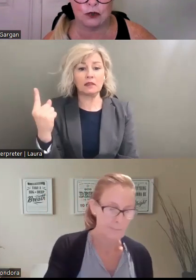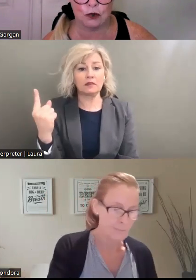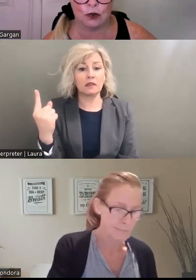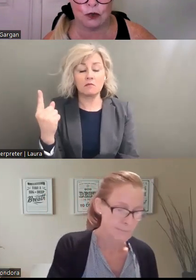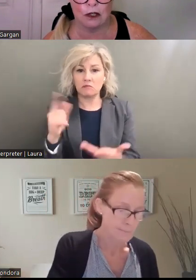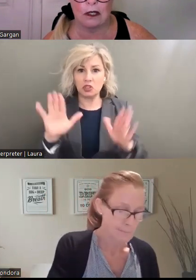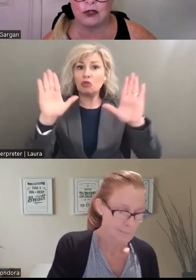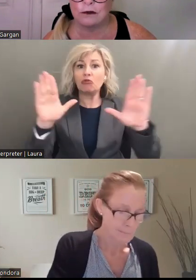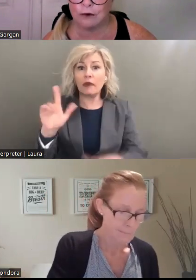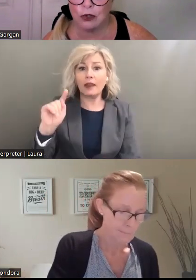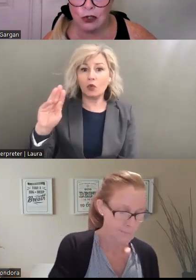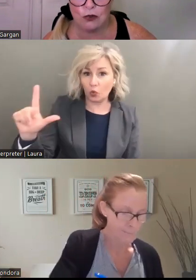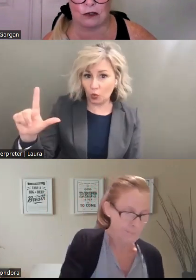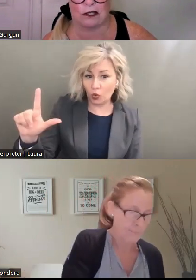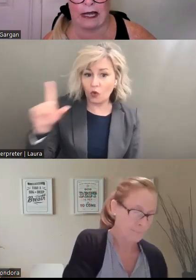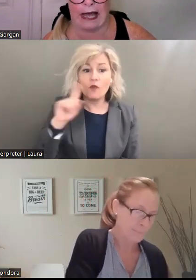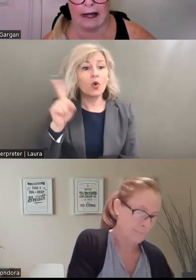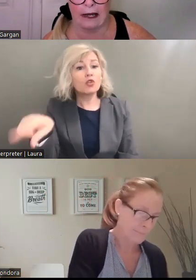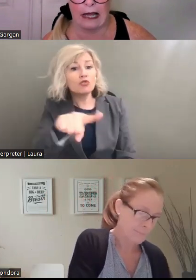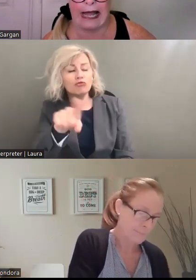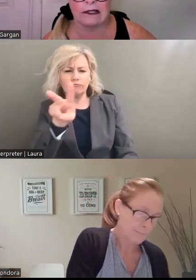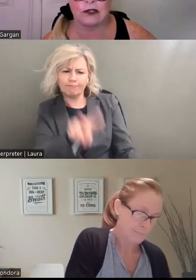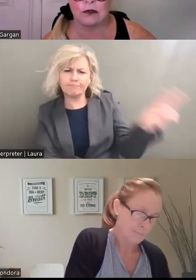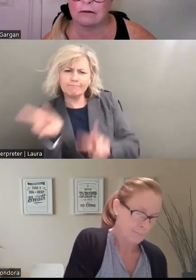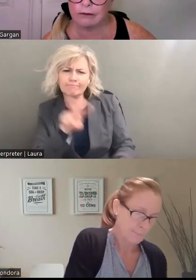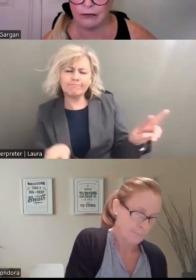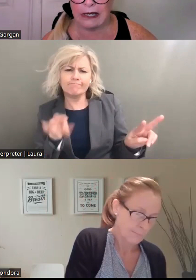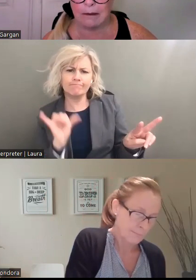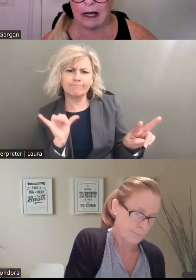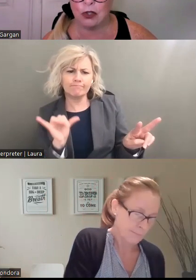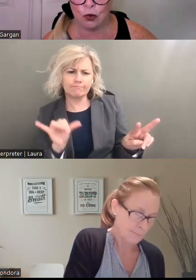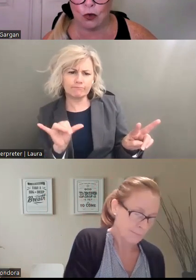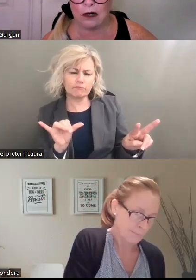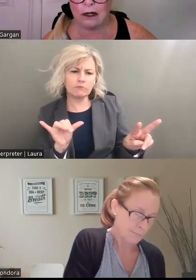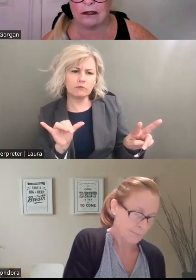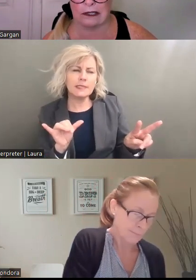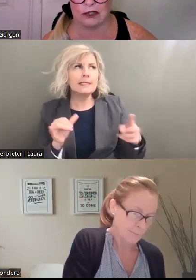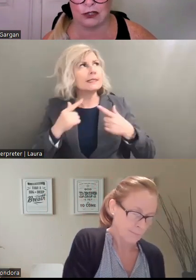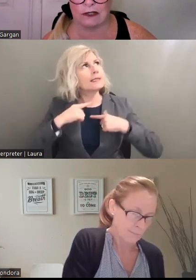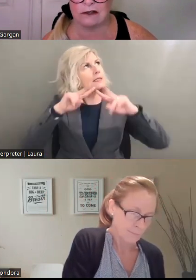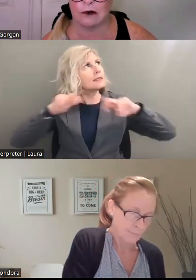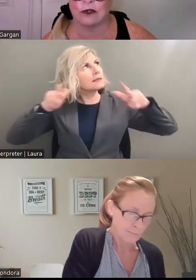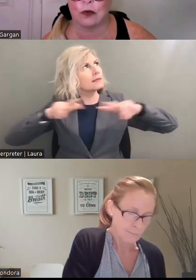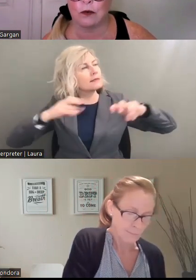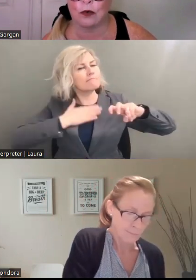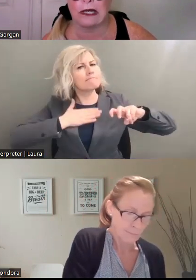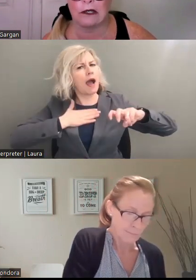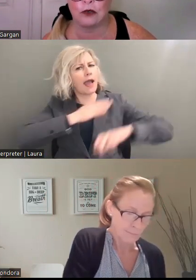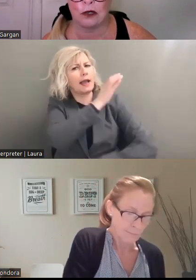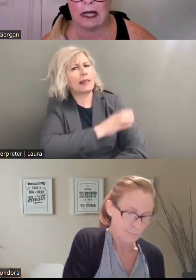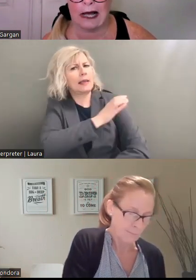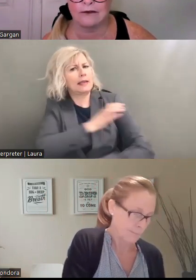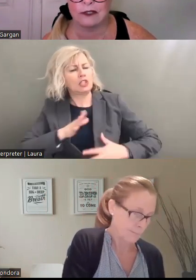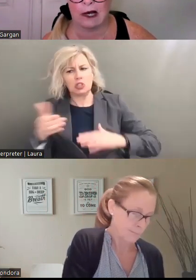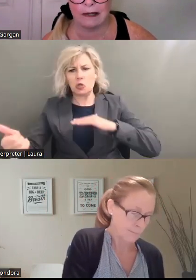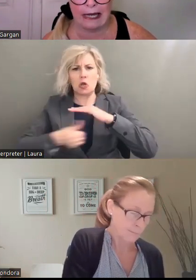great tool for you to look at and to think about your clinicians, the folks who are working in